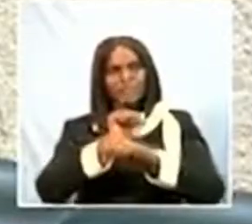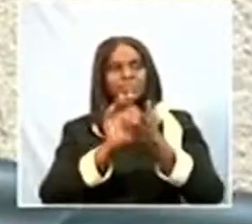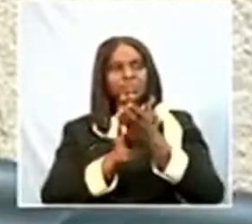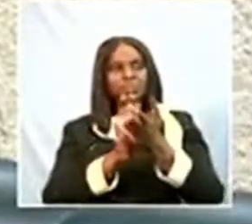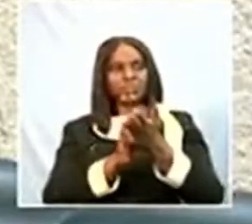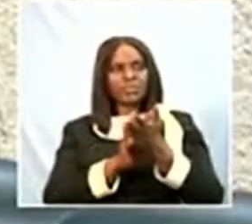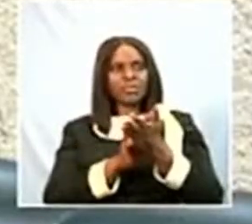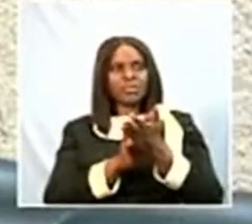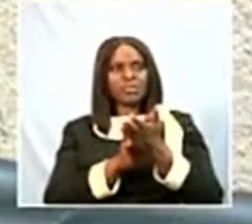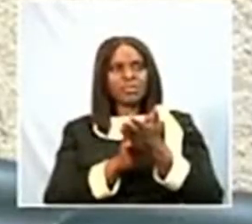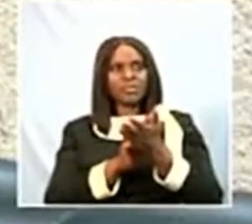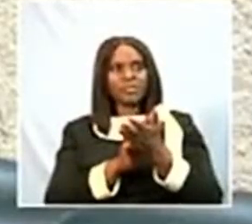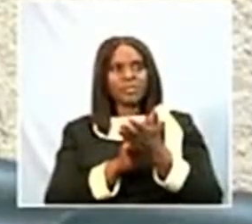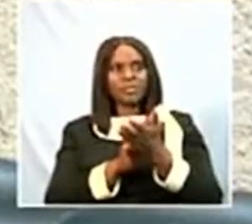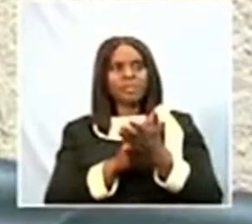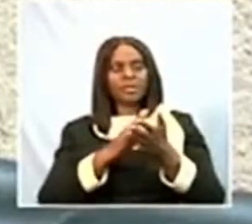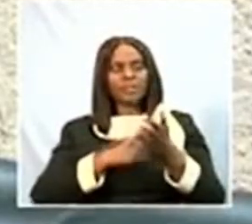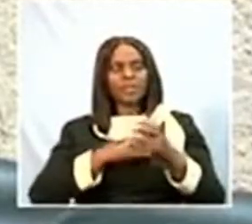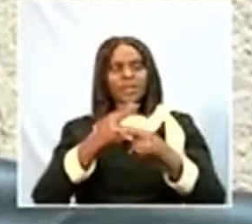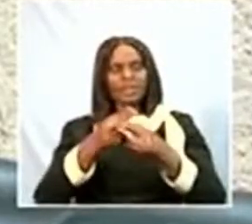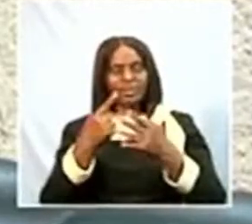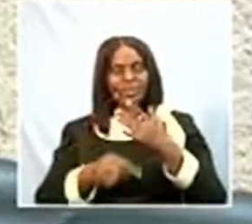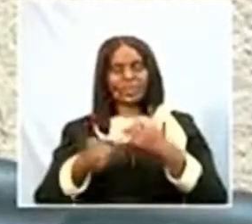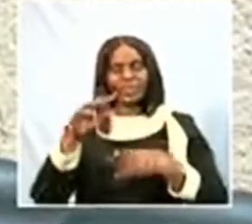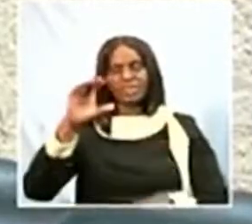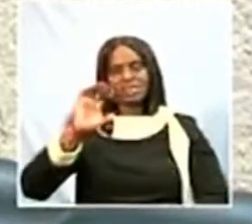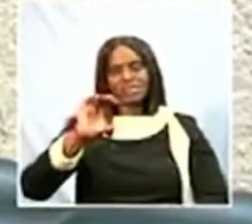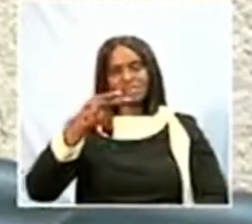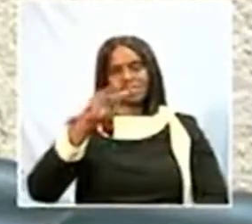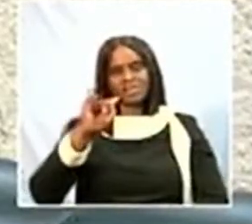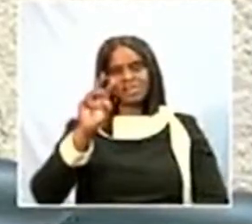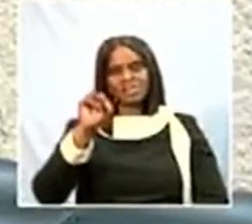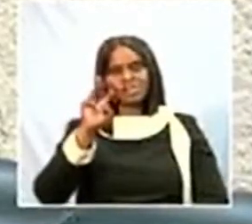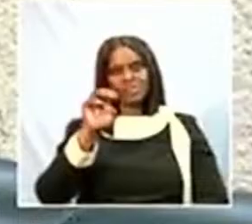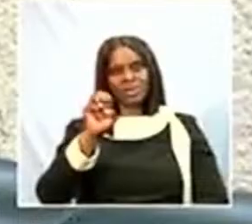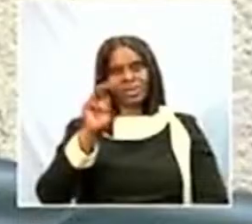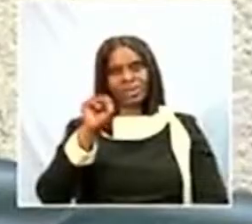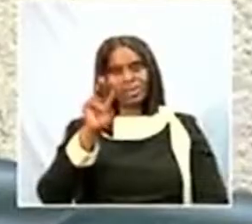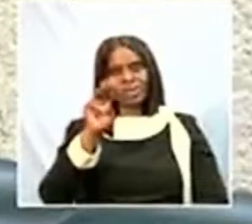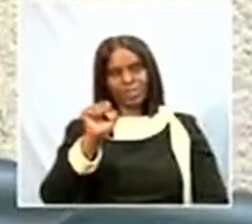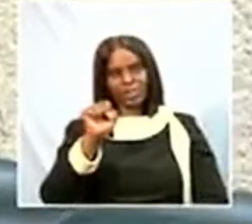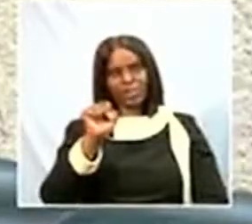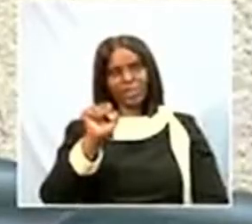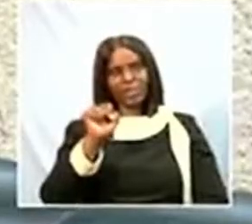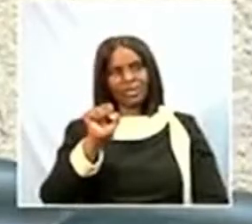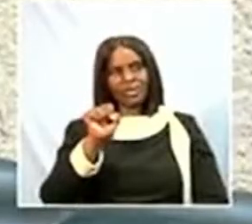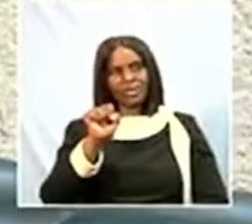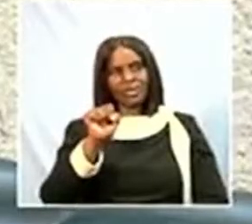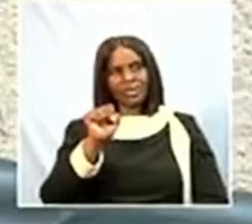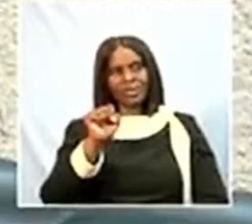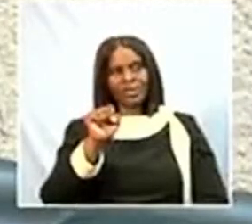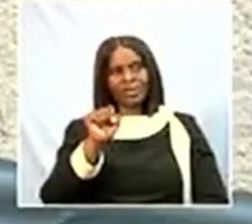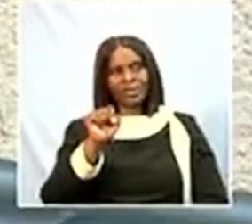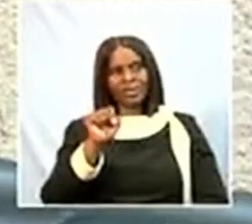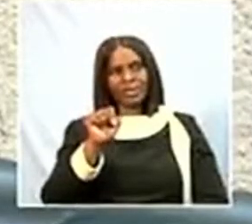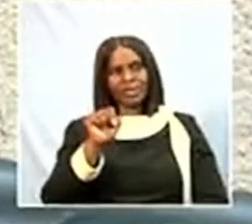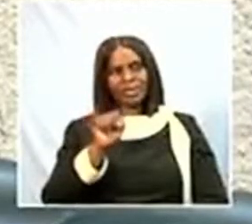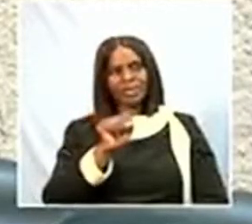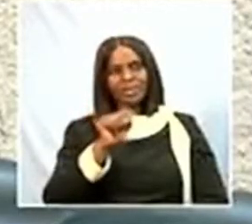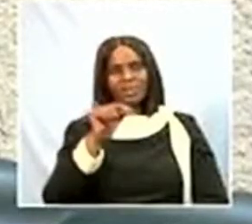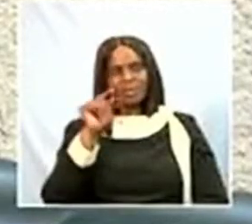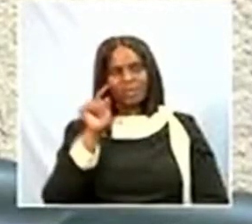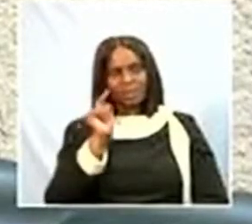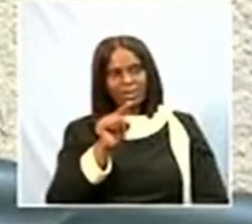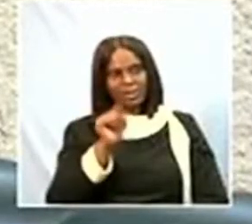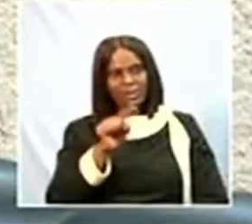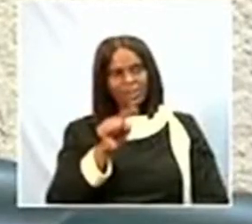of Chimwemwe Mulenga. Madam Speaker, before I move an inch further, it will be more of a speaker of my caliber to go on without passing my